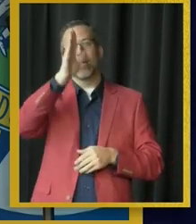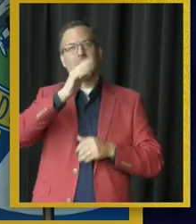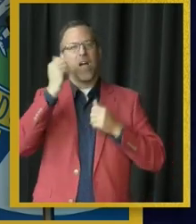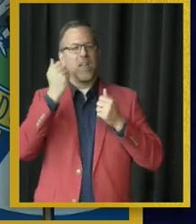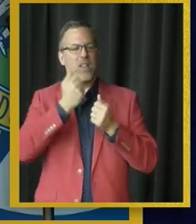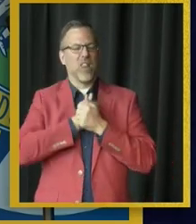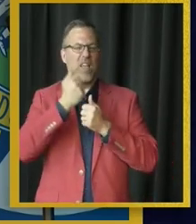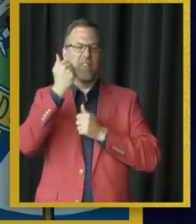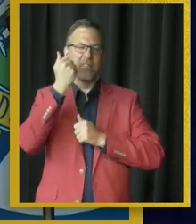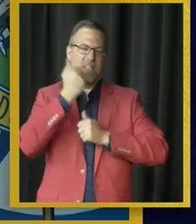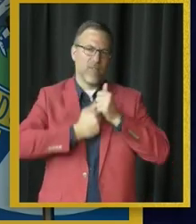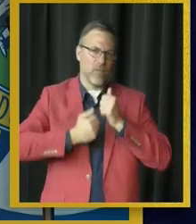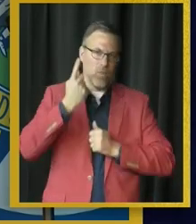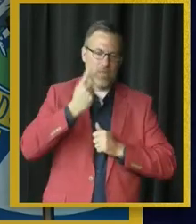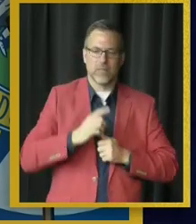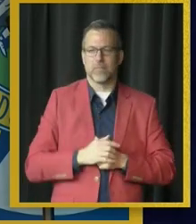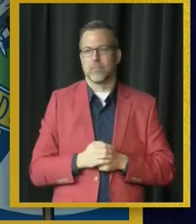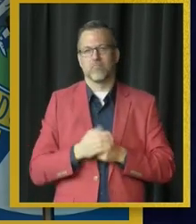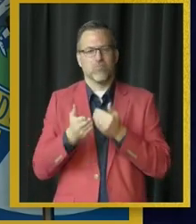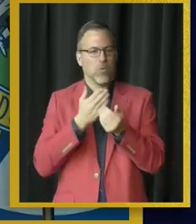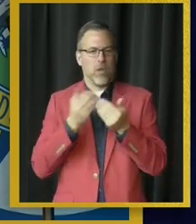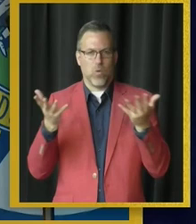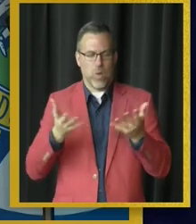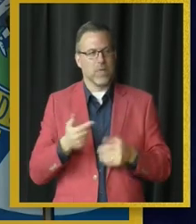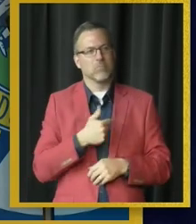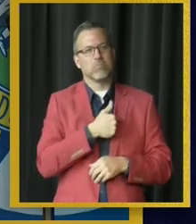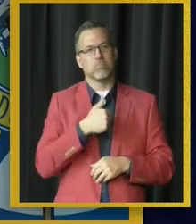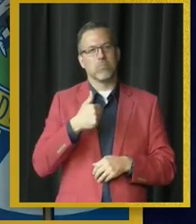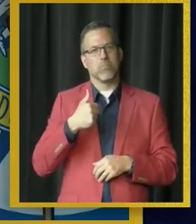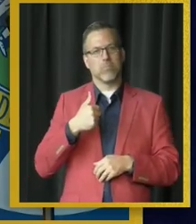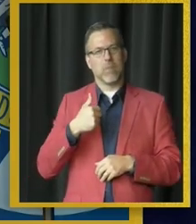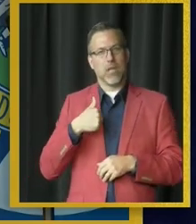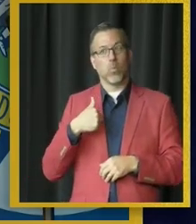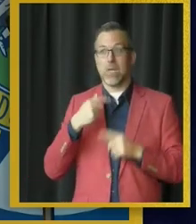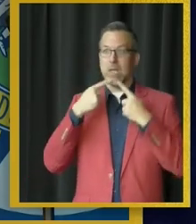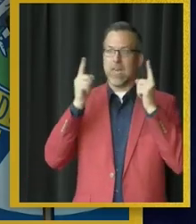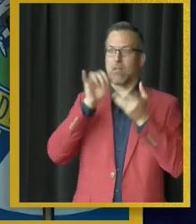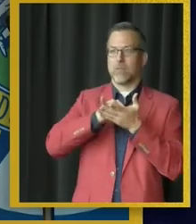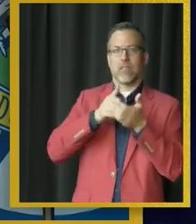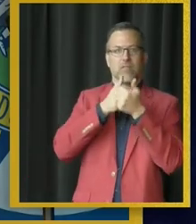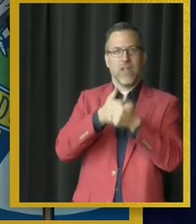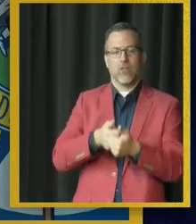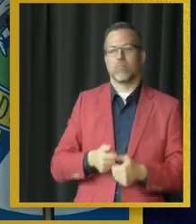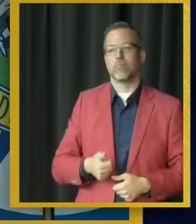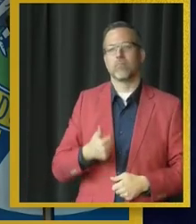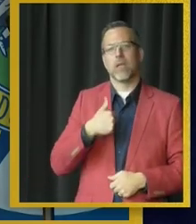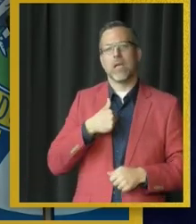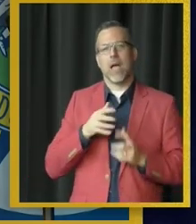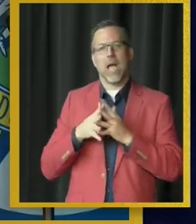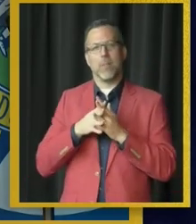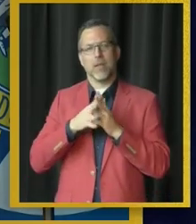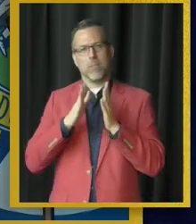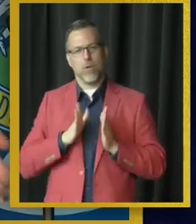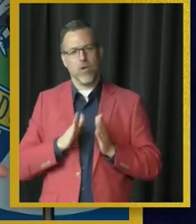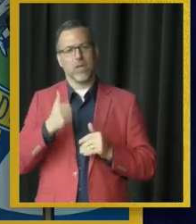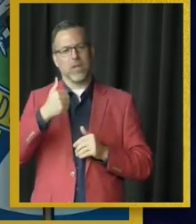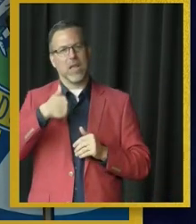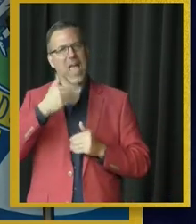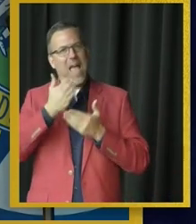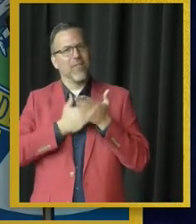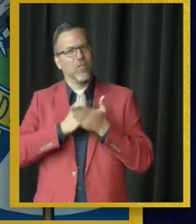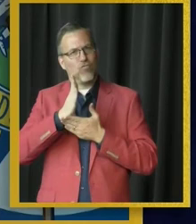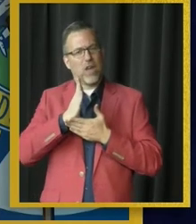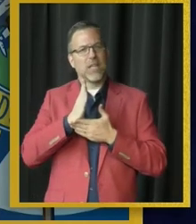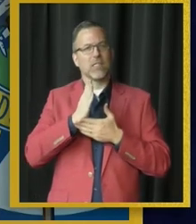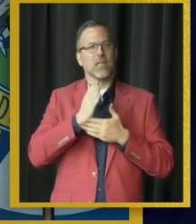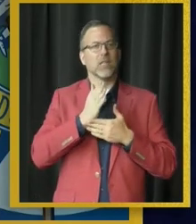everybody unconditionally, and we make it known. As an American, I have the rights to life,